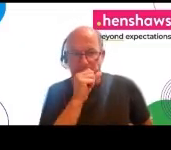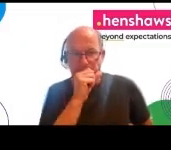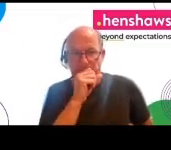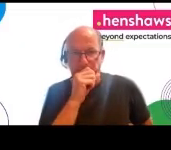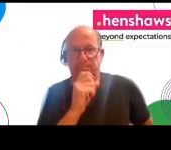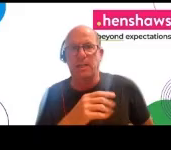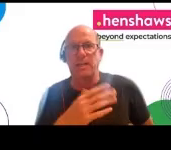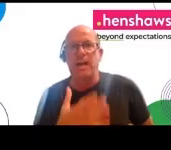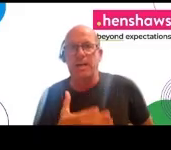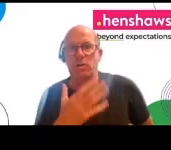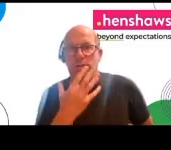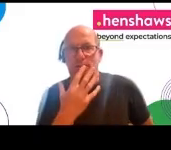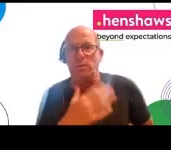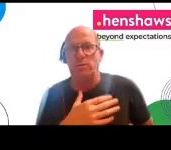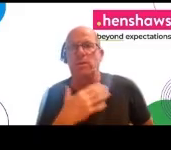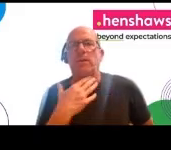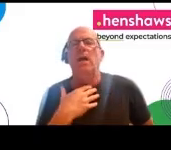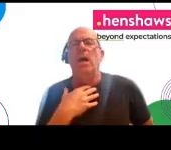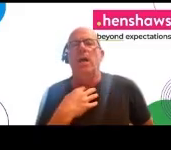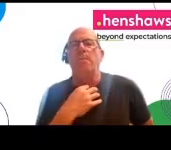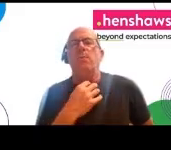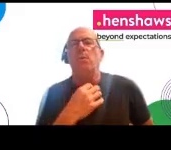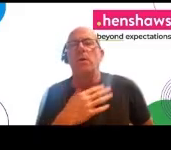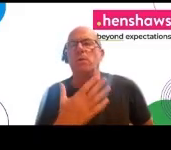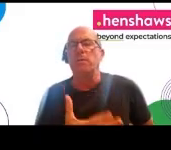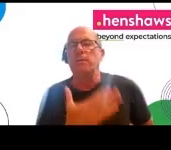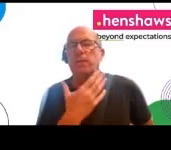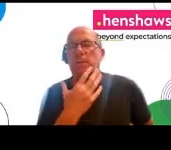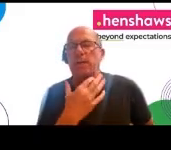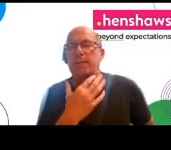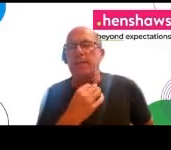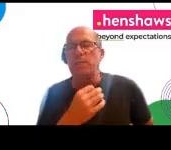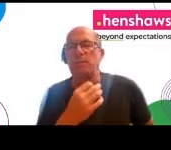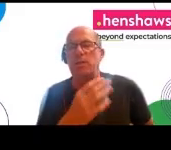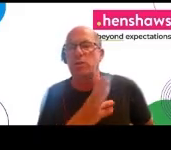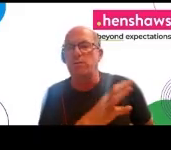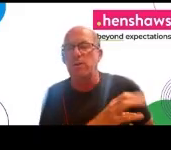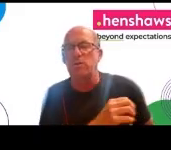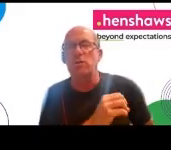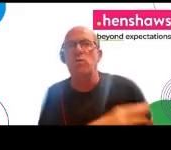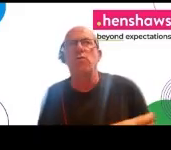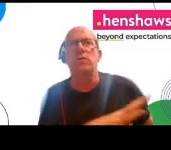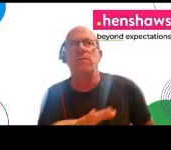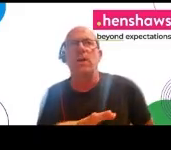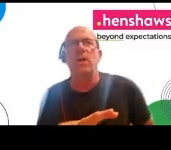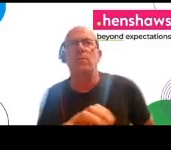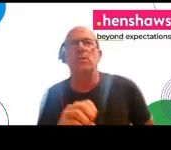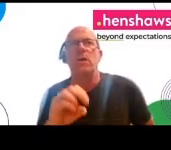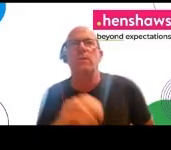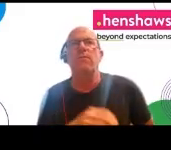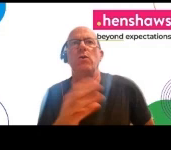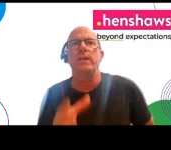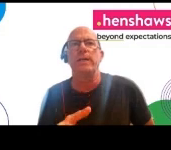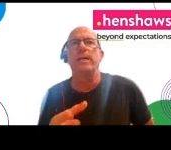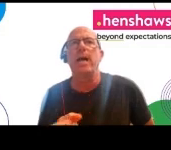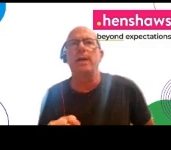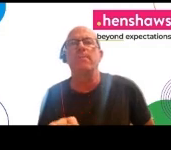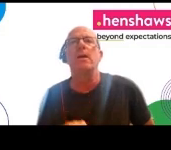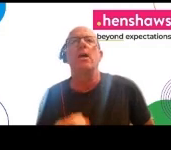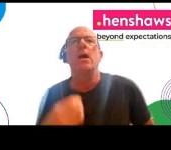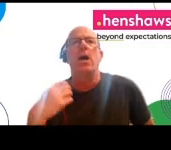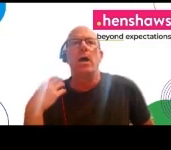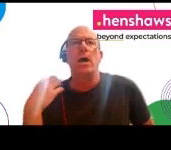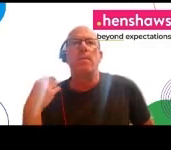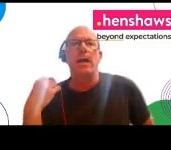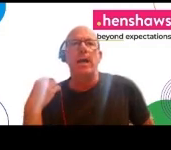font and a high contrast font, but what it will do is it will adjust fonts across the phone so that if you're in an